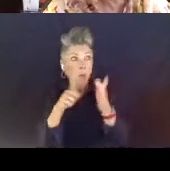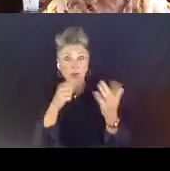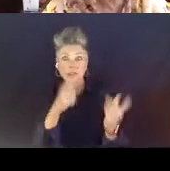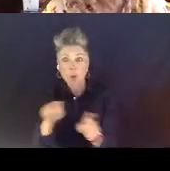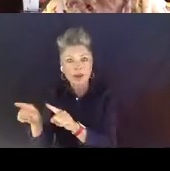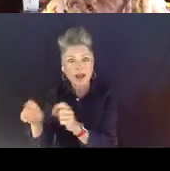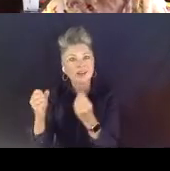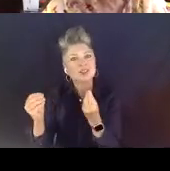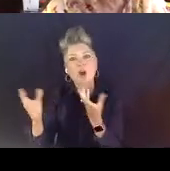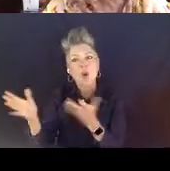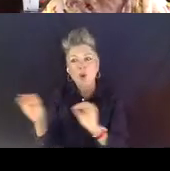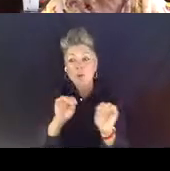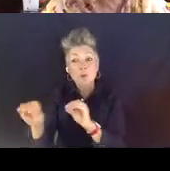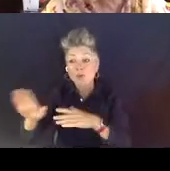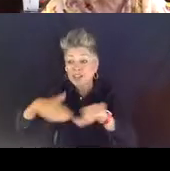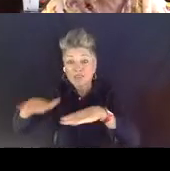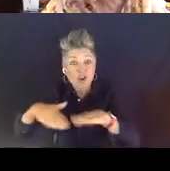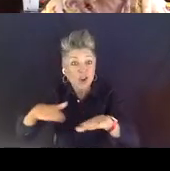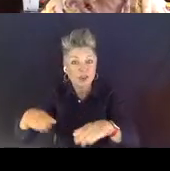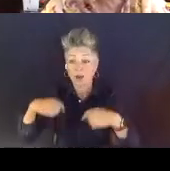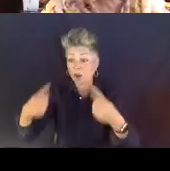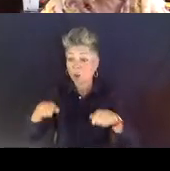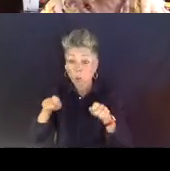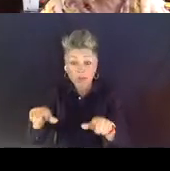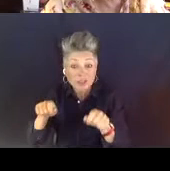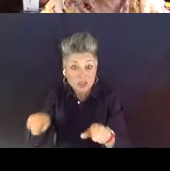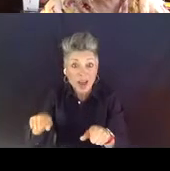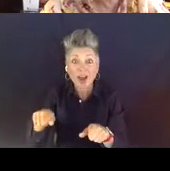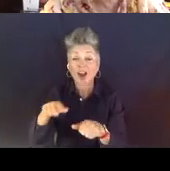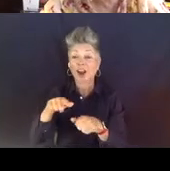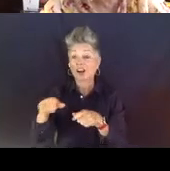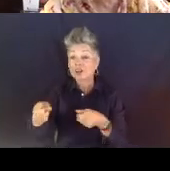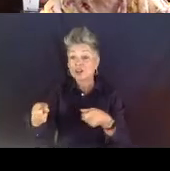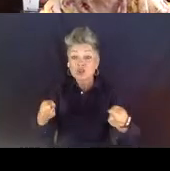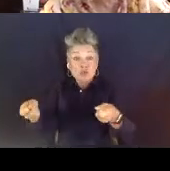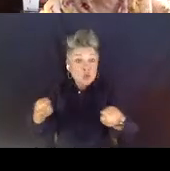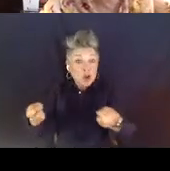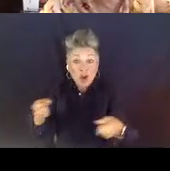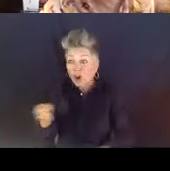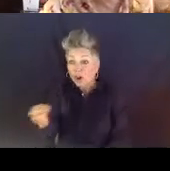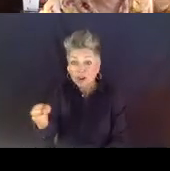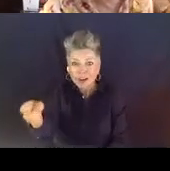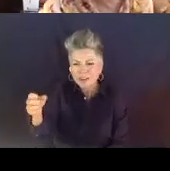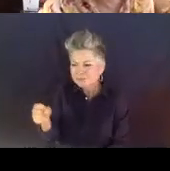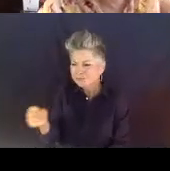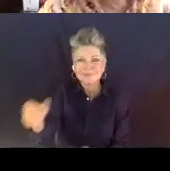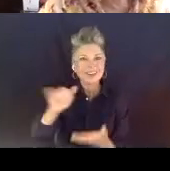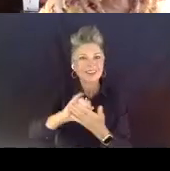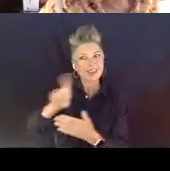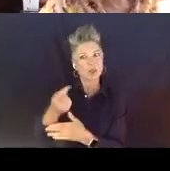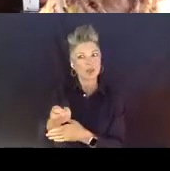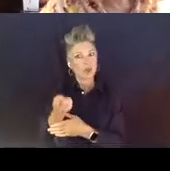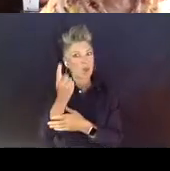or on wheelchair or with mobility devices, is only one dimension of the sidewalk experience.